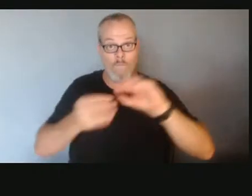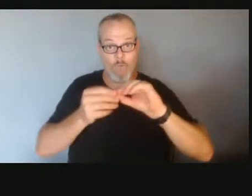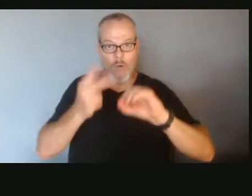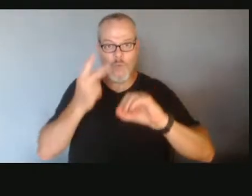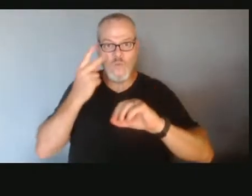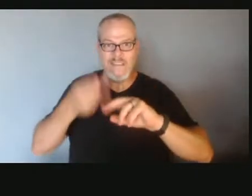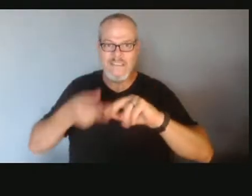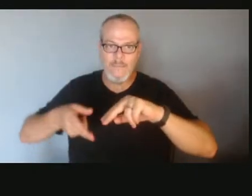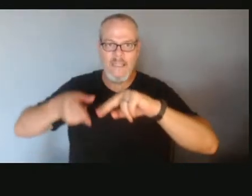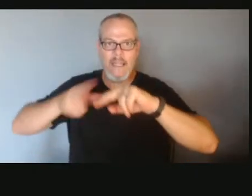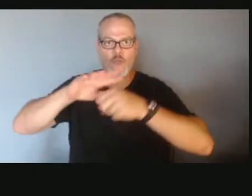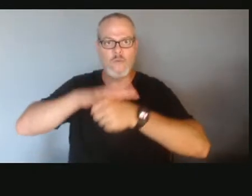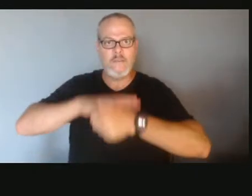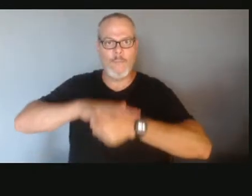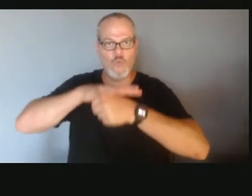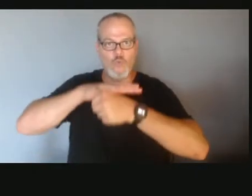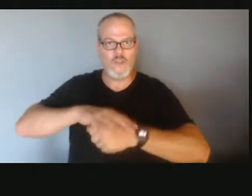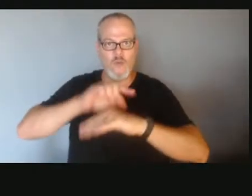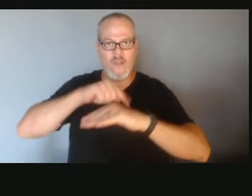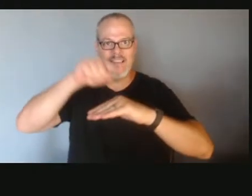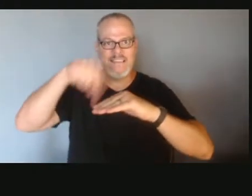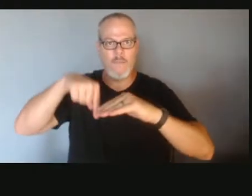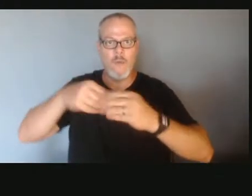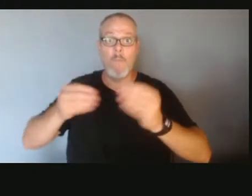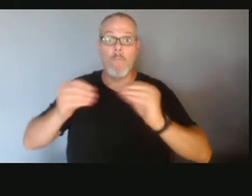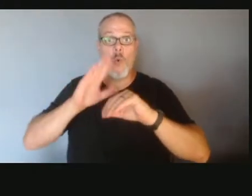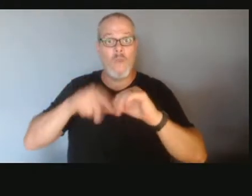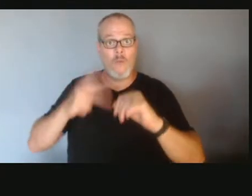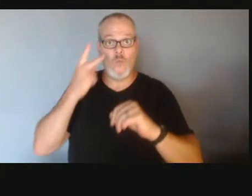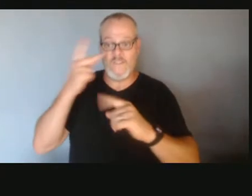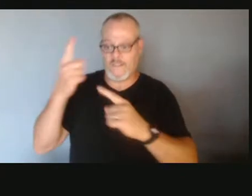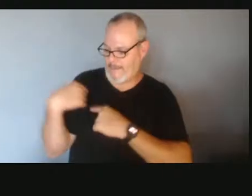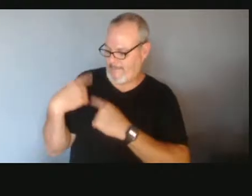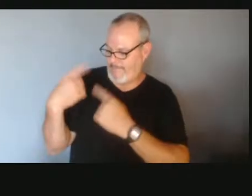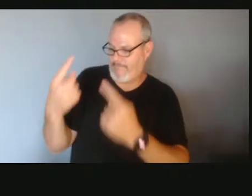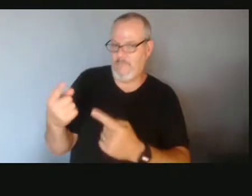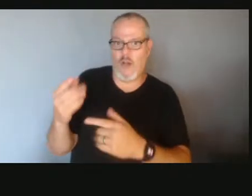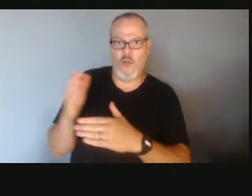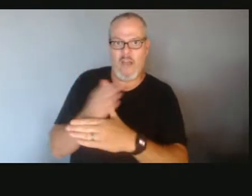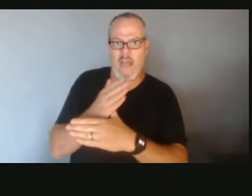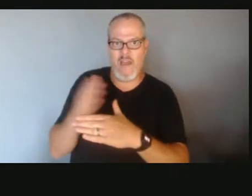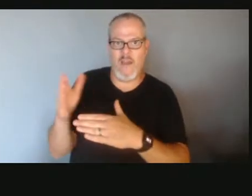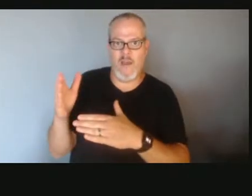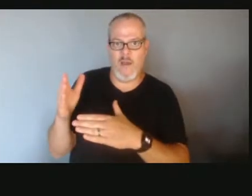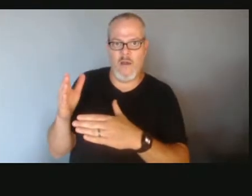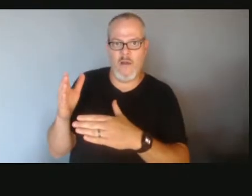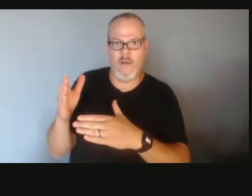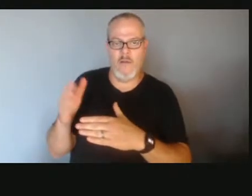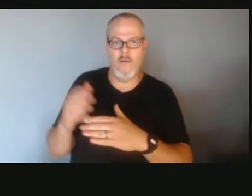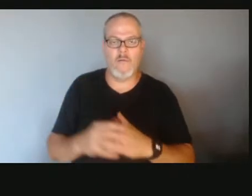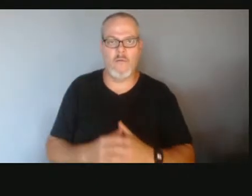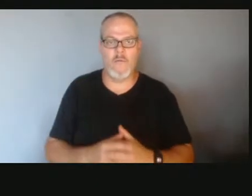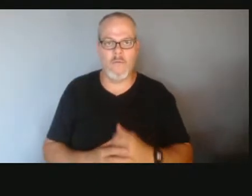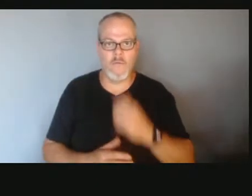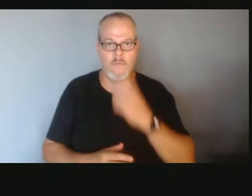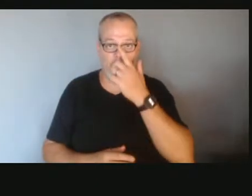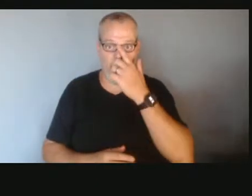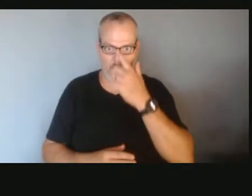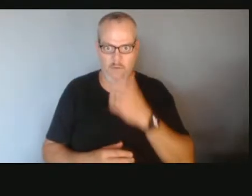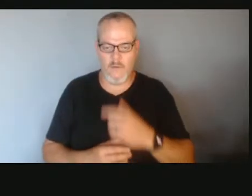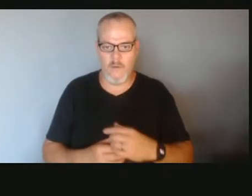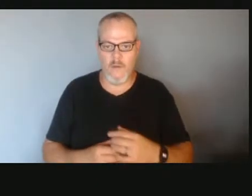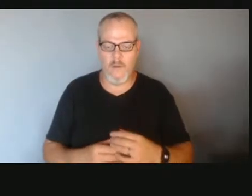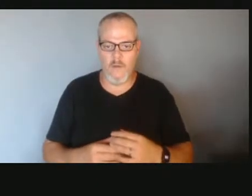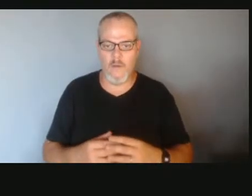pressure to summit, more so than we've seen during other periods between these episodes. In the past, we've seen essentially dead quiet except